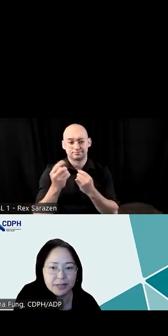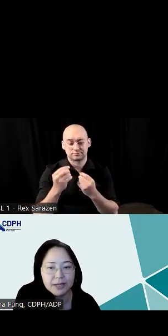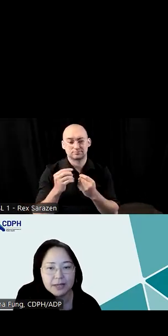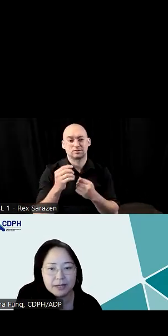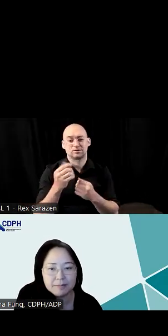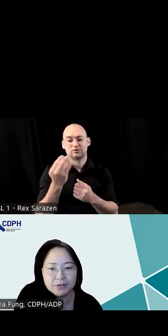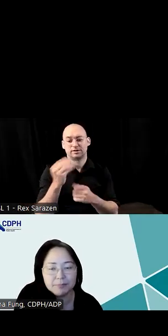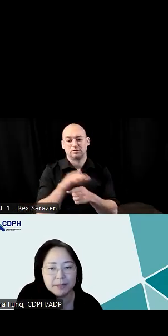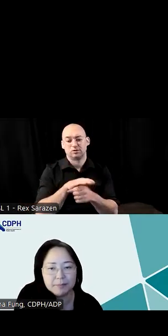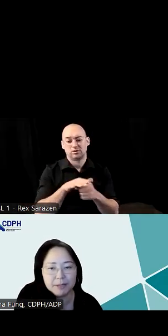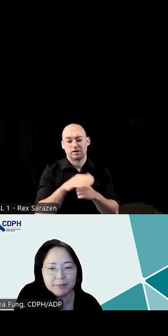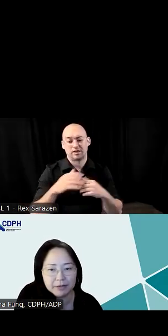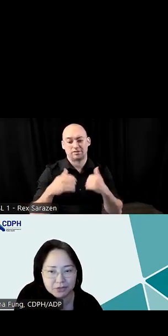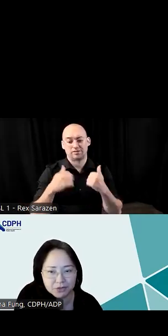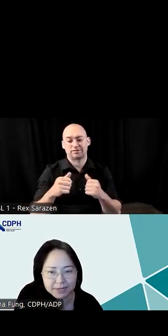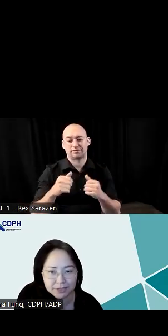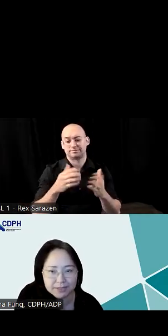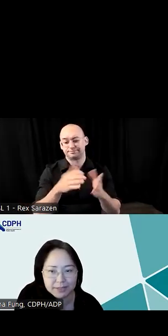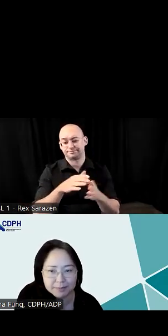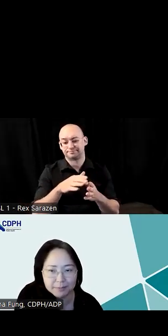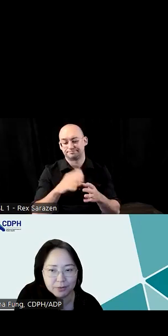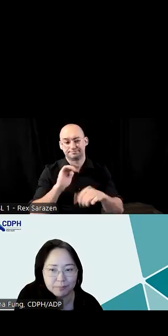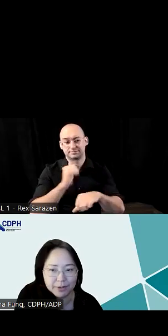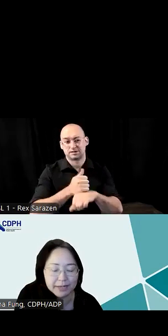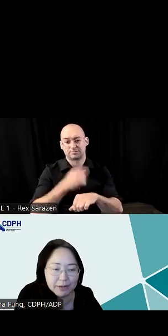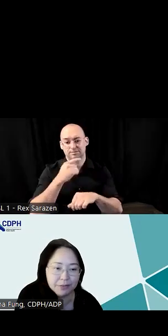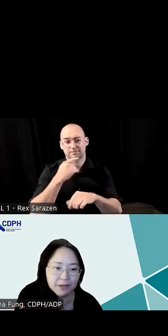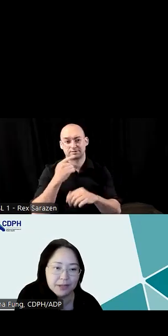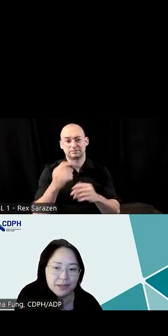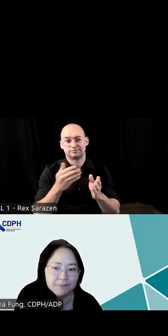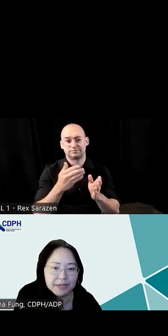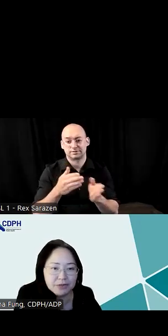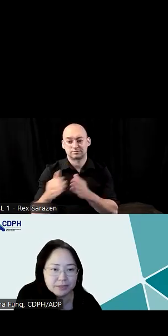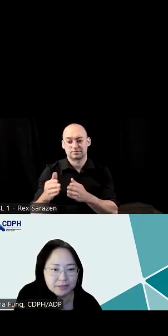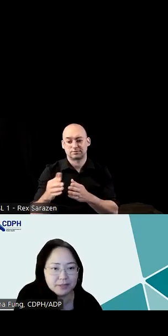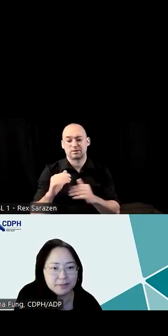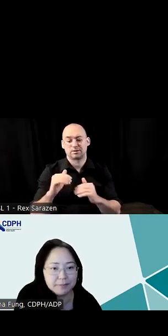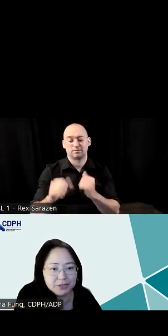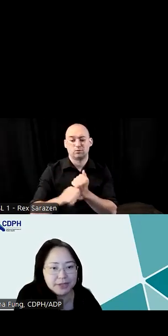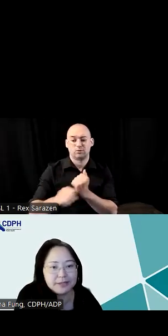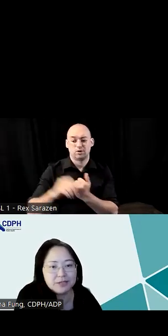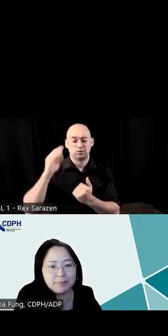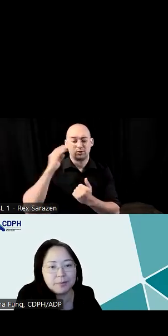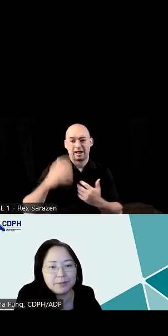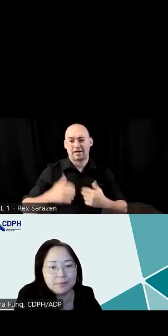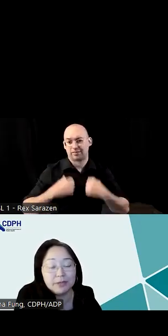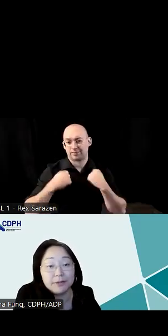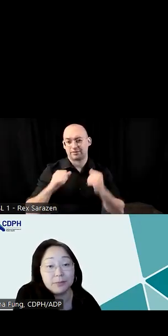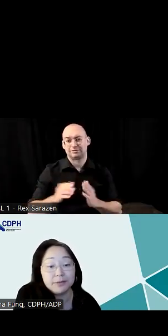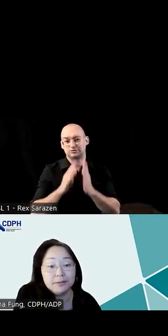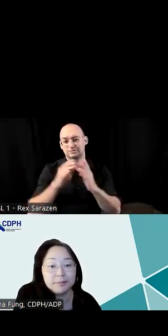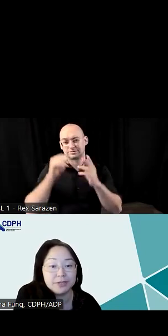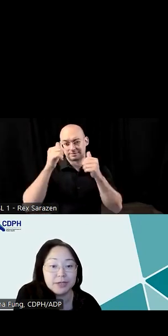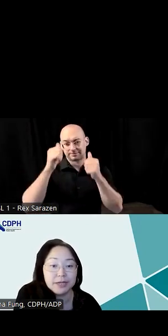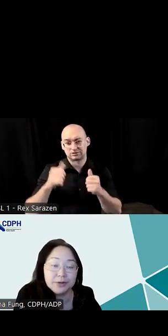jurisdictions to implement public health strategies that promote brain health. addresses dementia and support people living